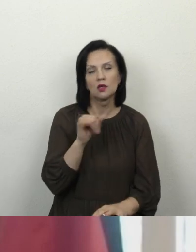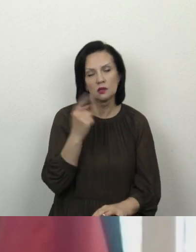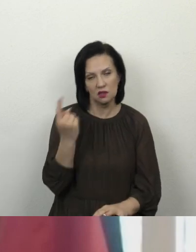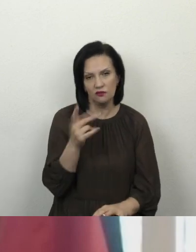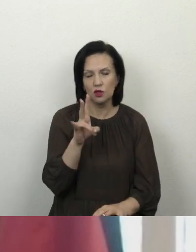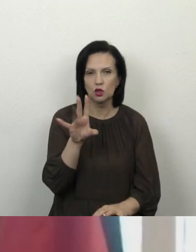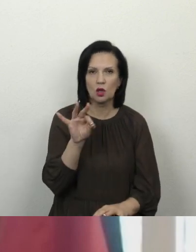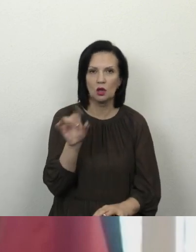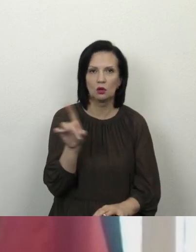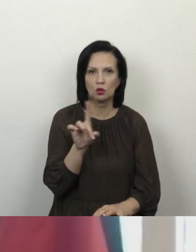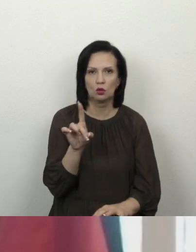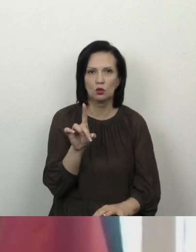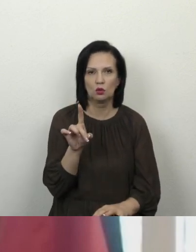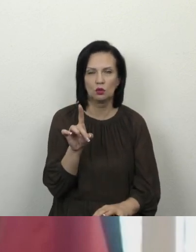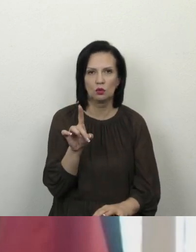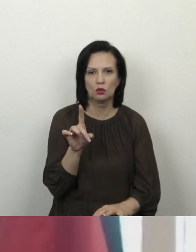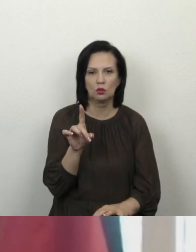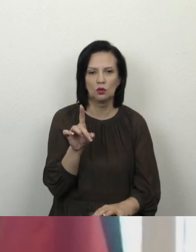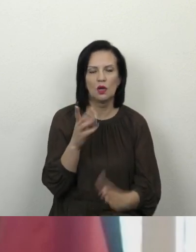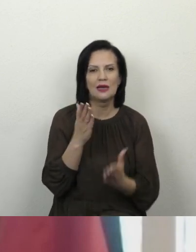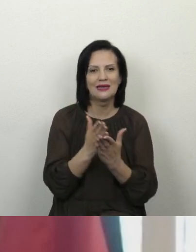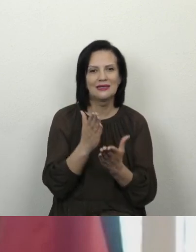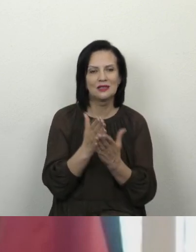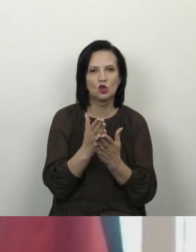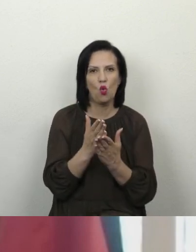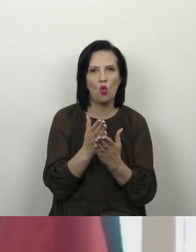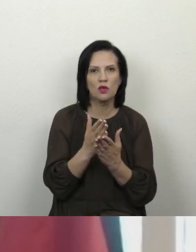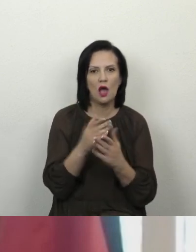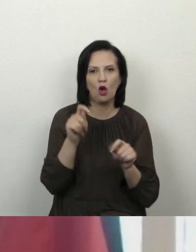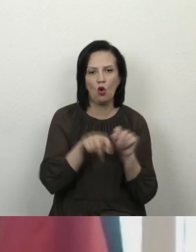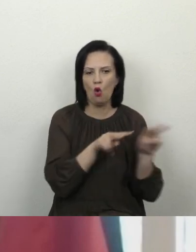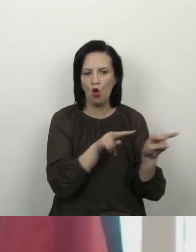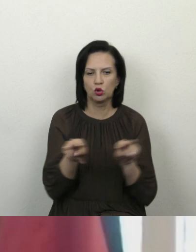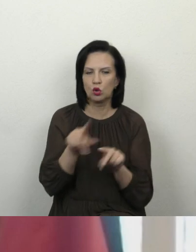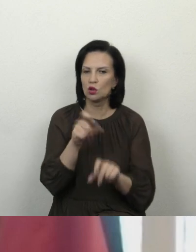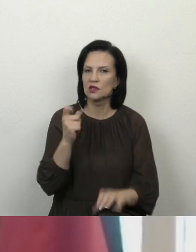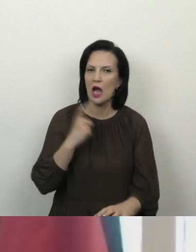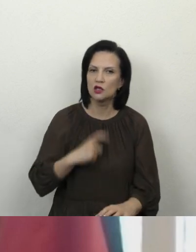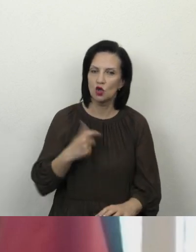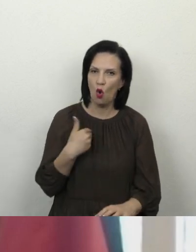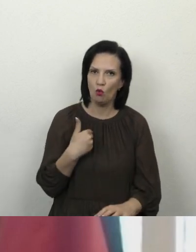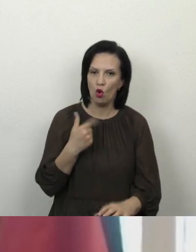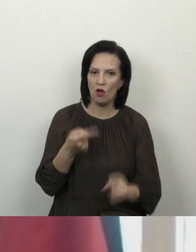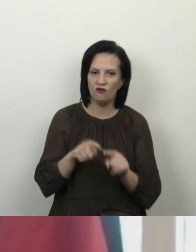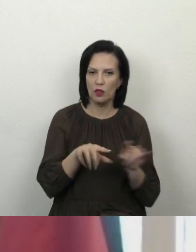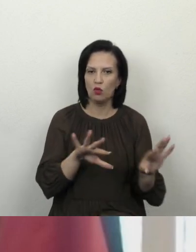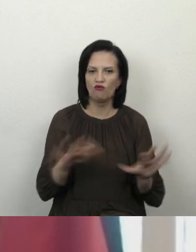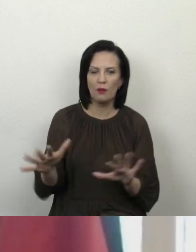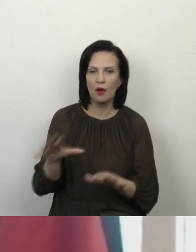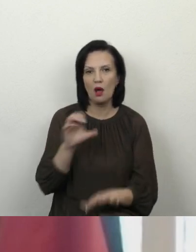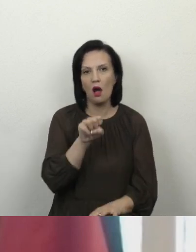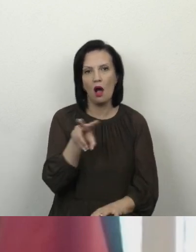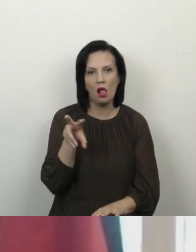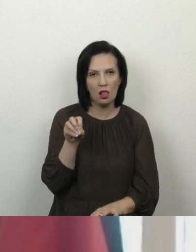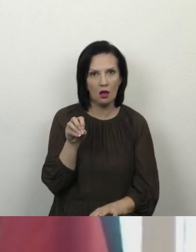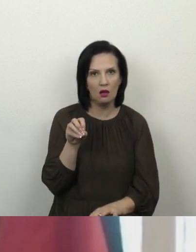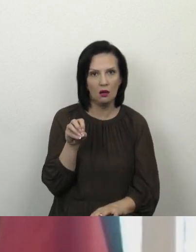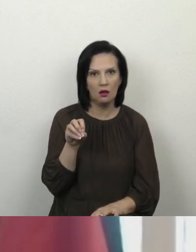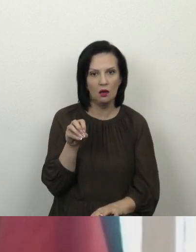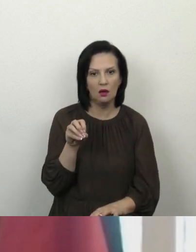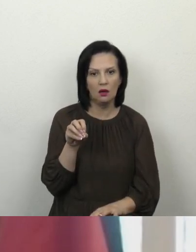kind of controlling yourself, but you have to see the parliament is no judge.